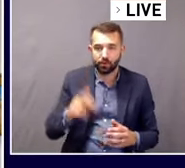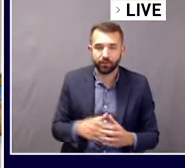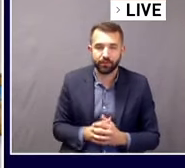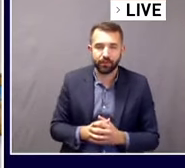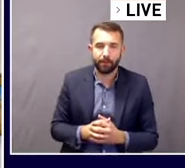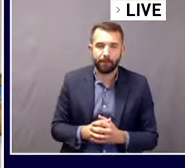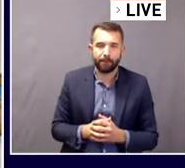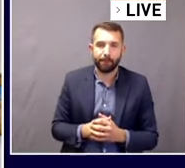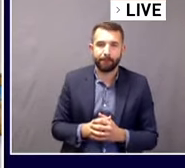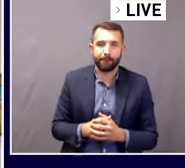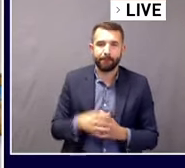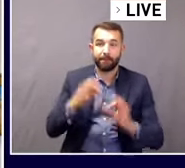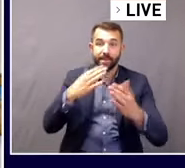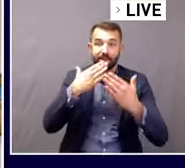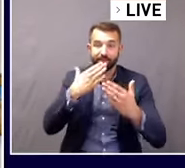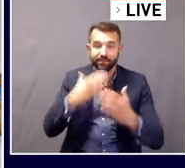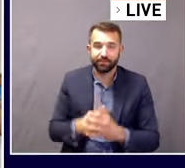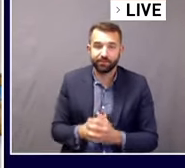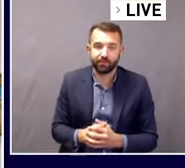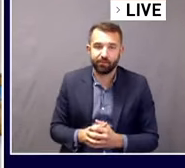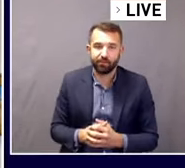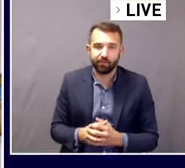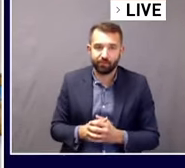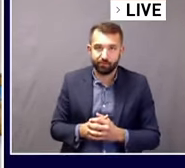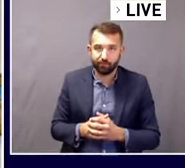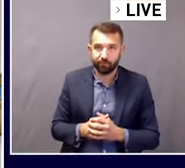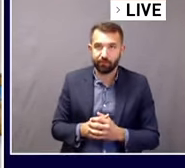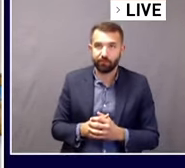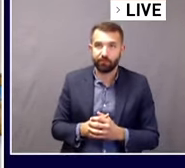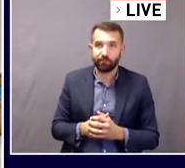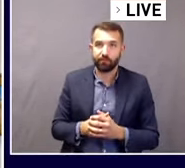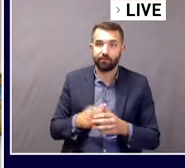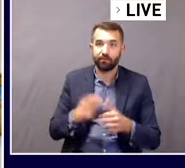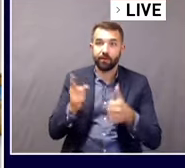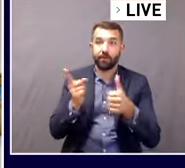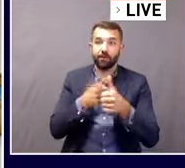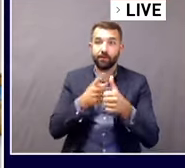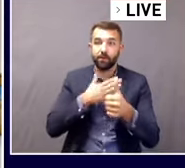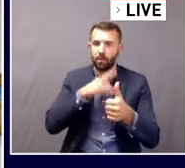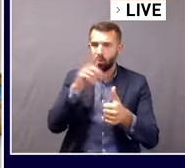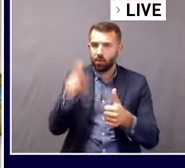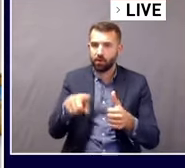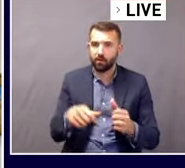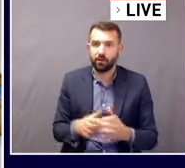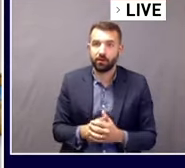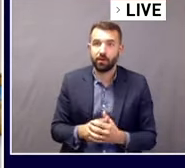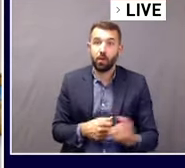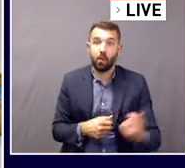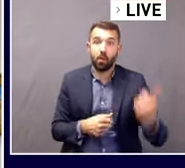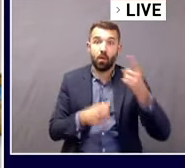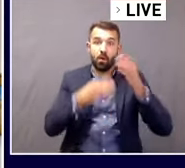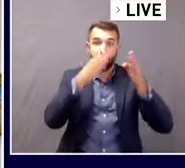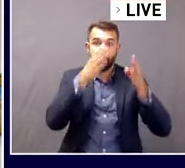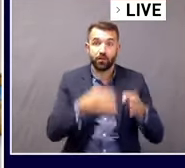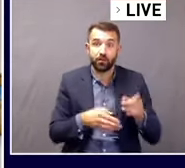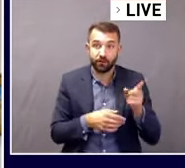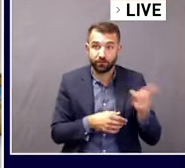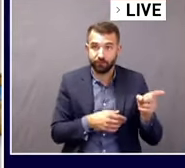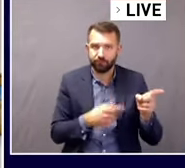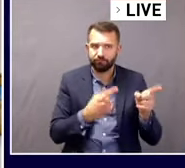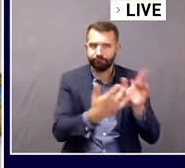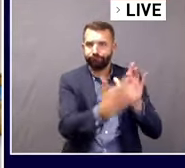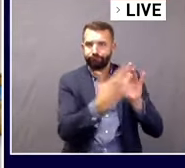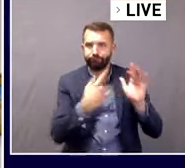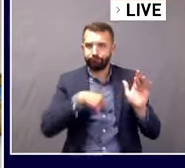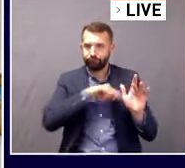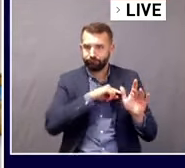Thanks, Dr. Shah. The first question today is actually about one of our listeners who was tested at the Swab and Send site at